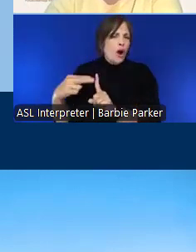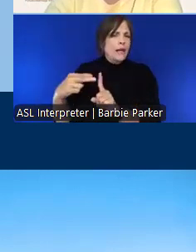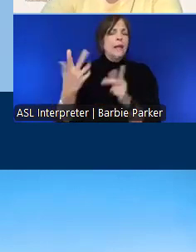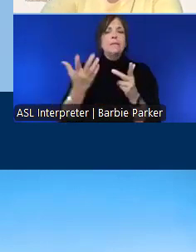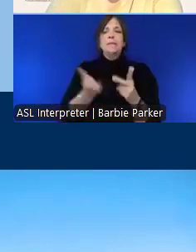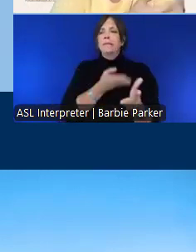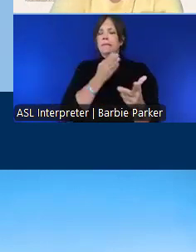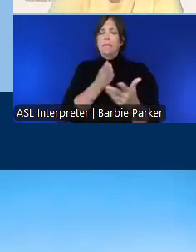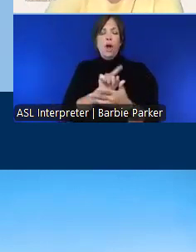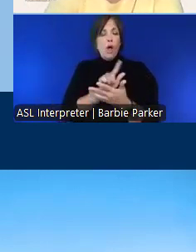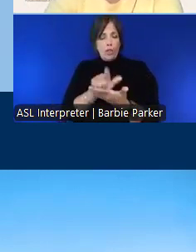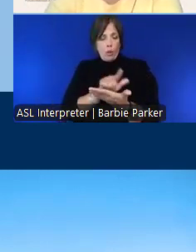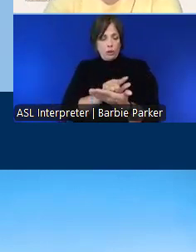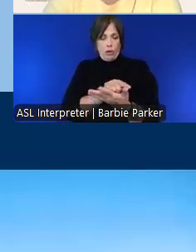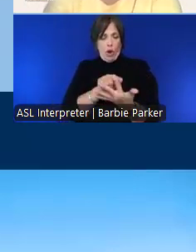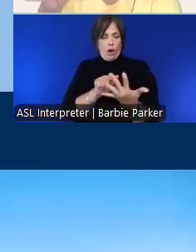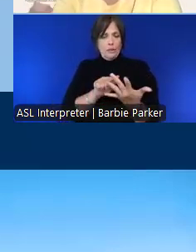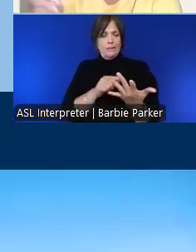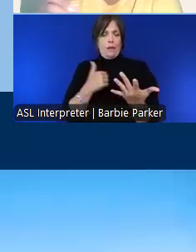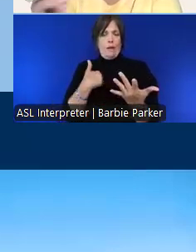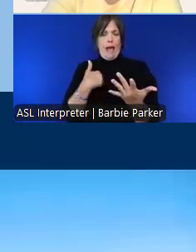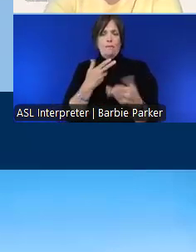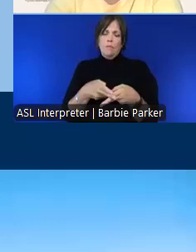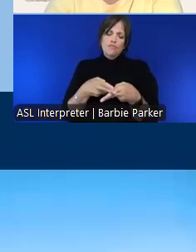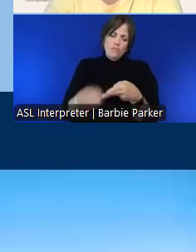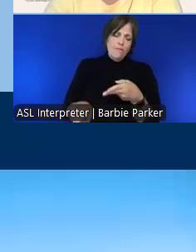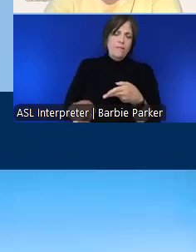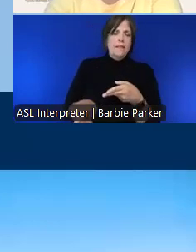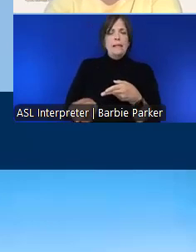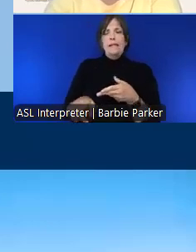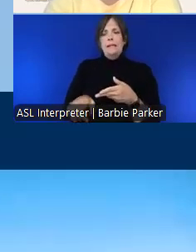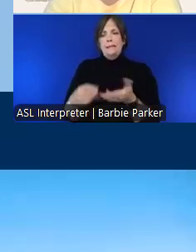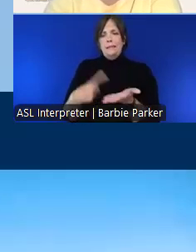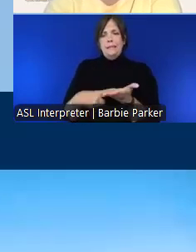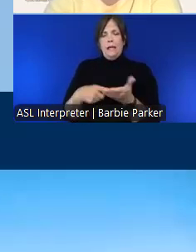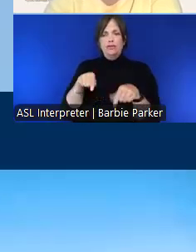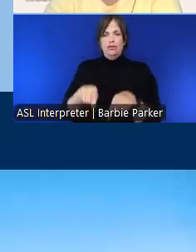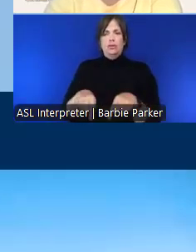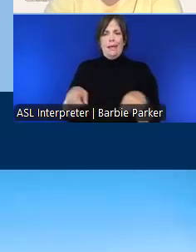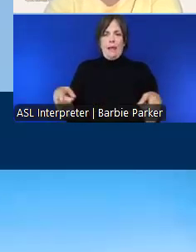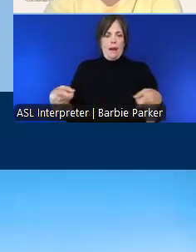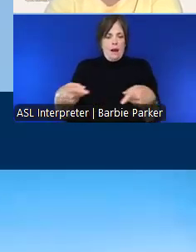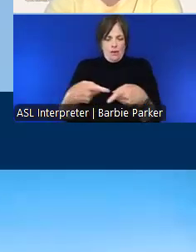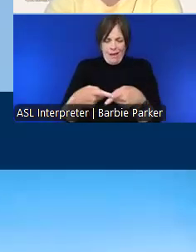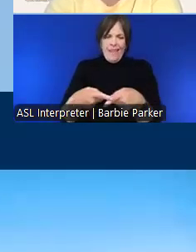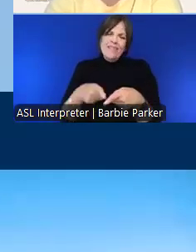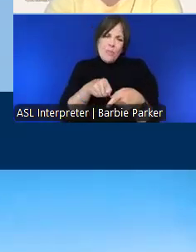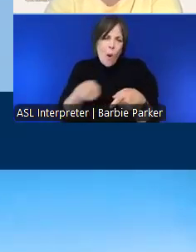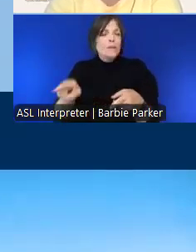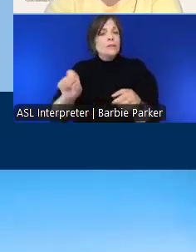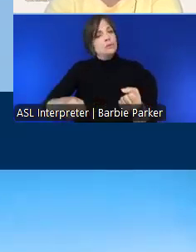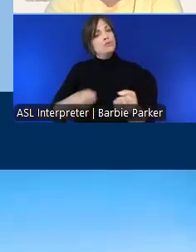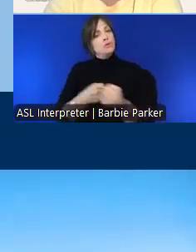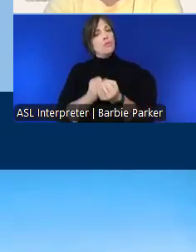that we have briefly discussed at that intersection, they can certainly support our work as we think